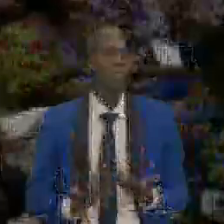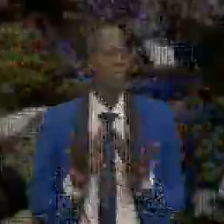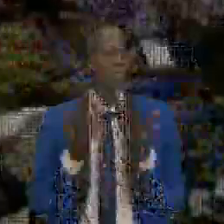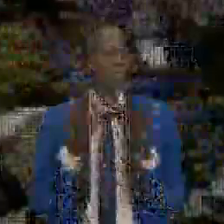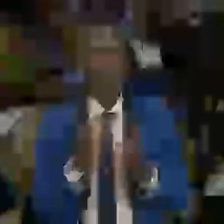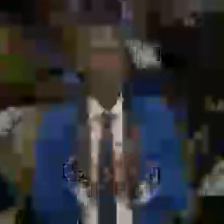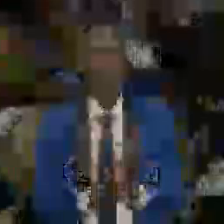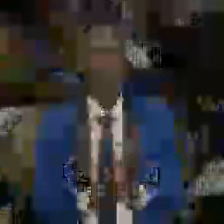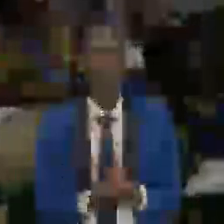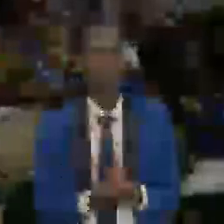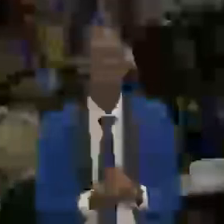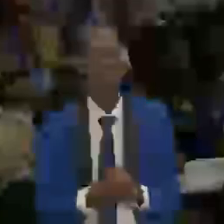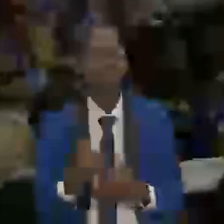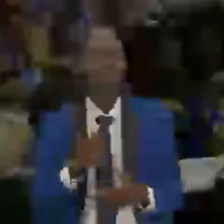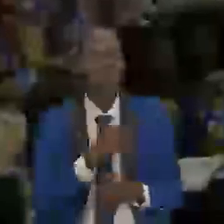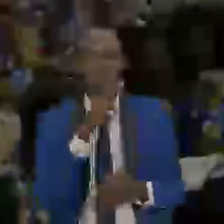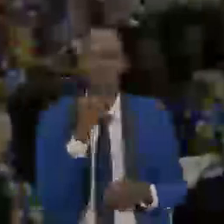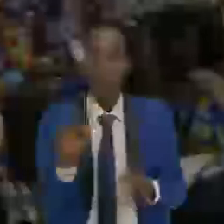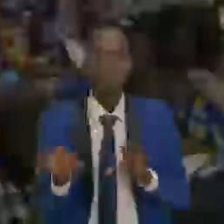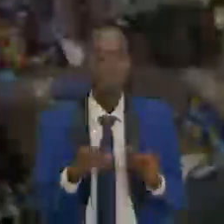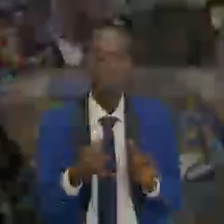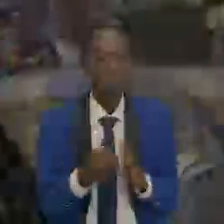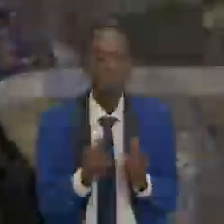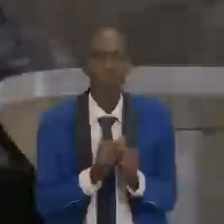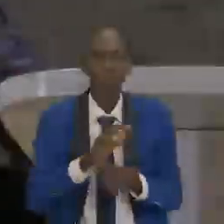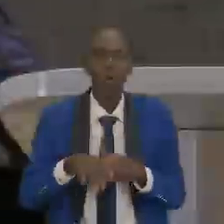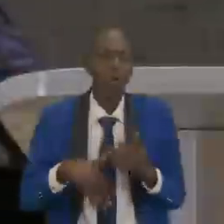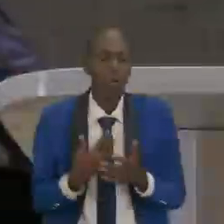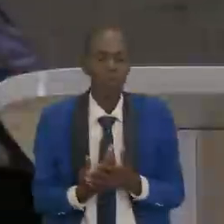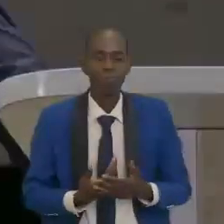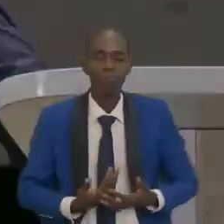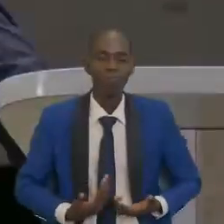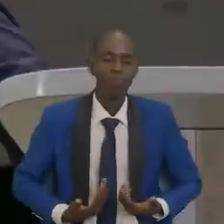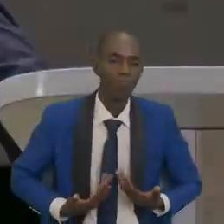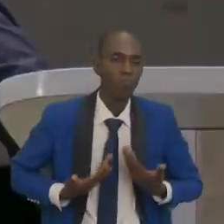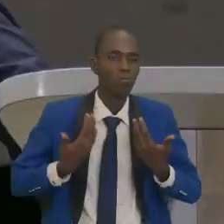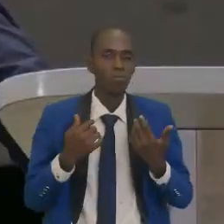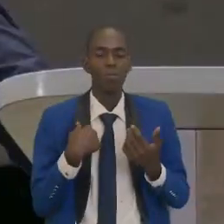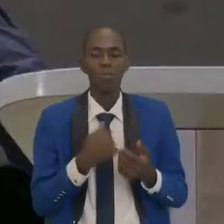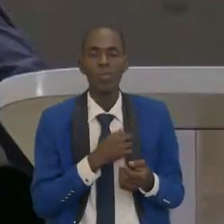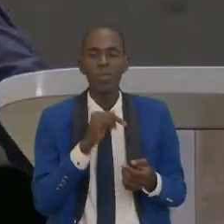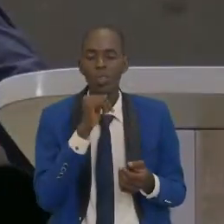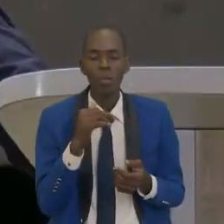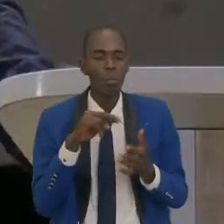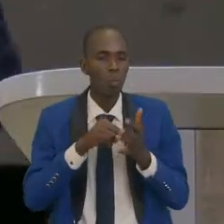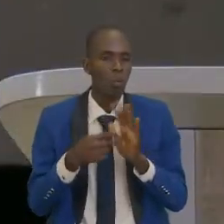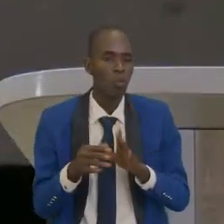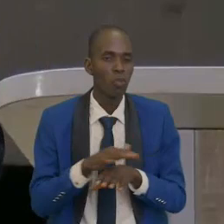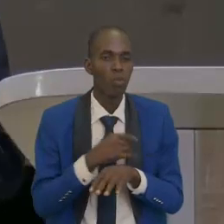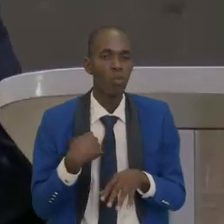were not passionate we're not purposeful were not zealers